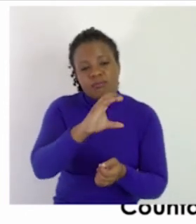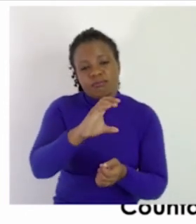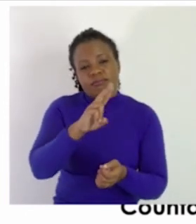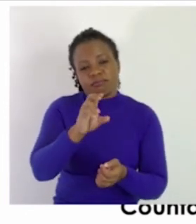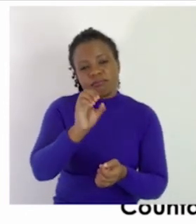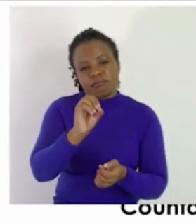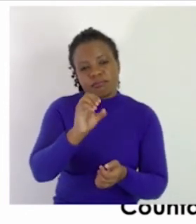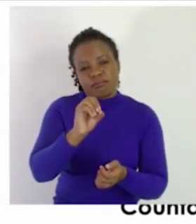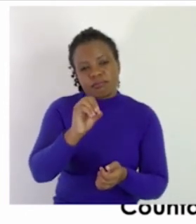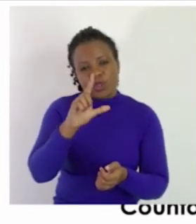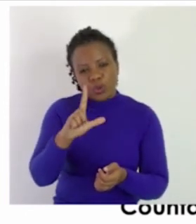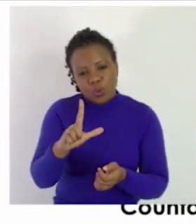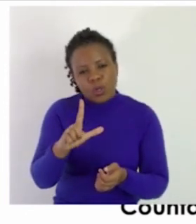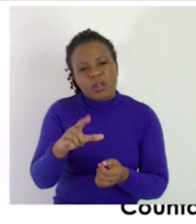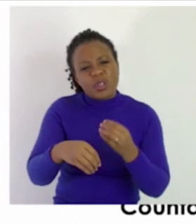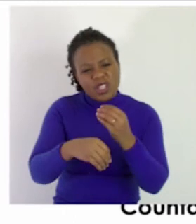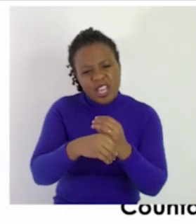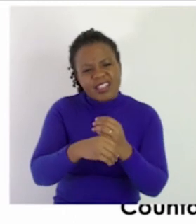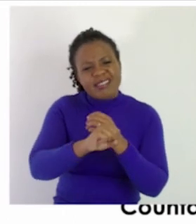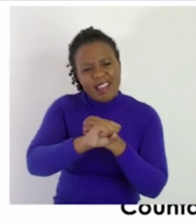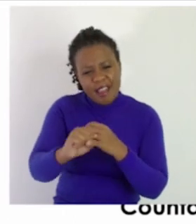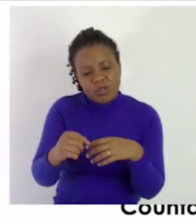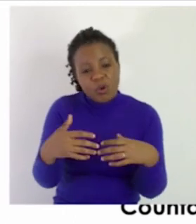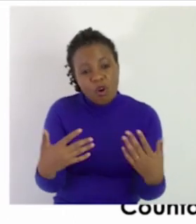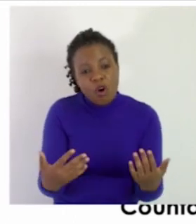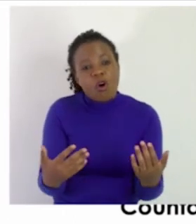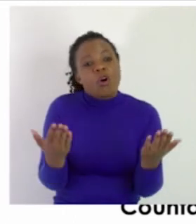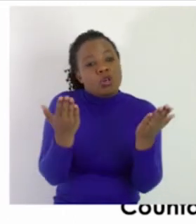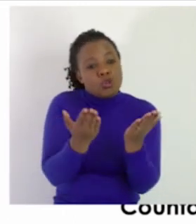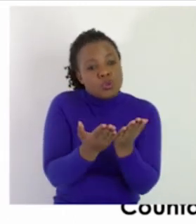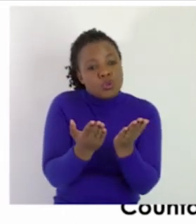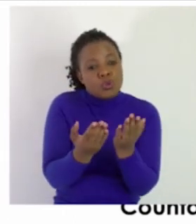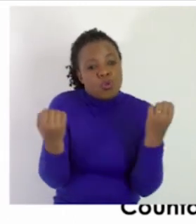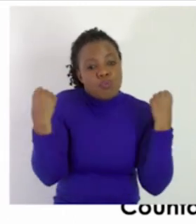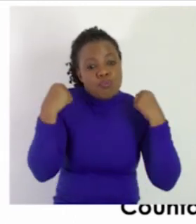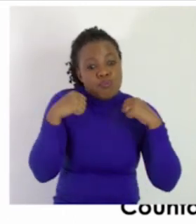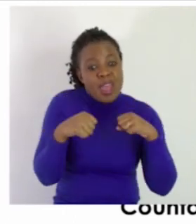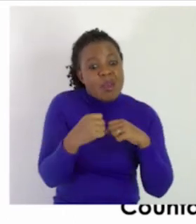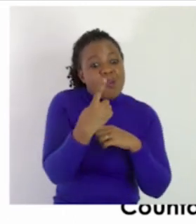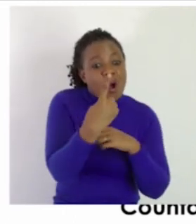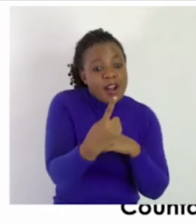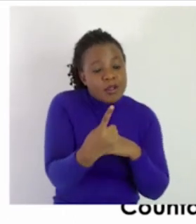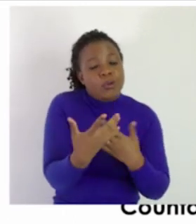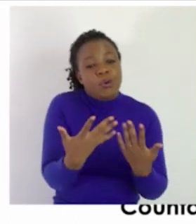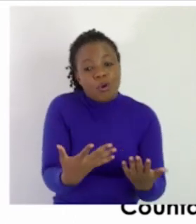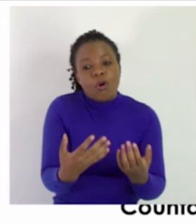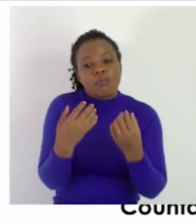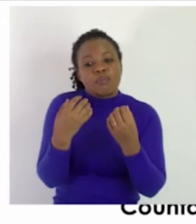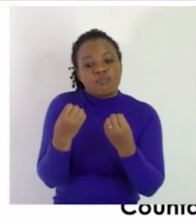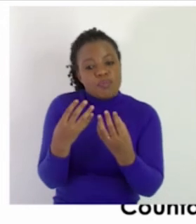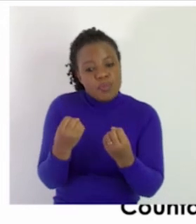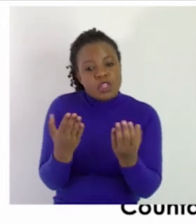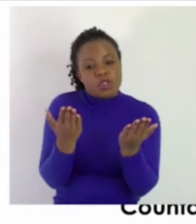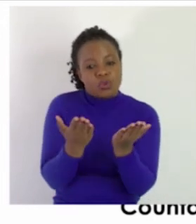bag. We can also say school bags. Even the word school is also schools,